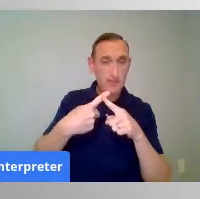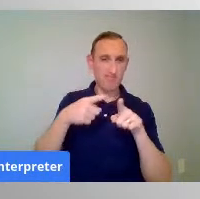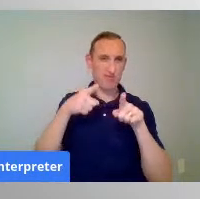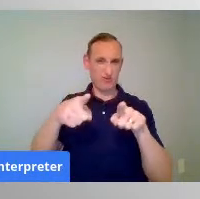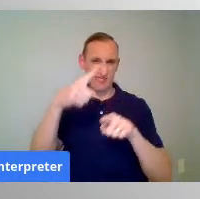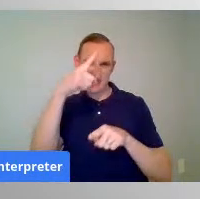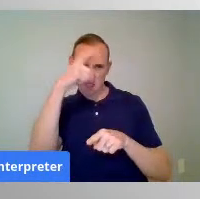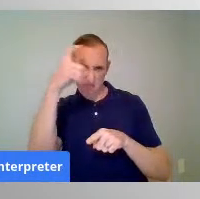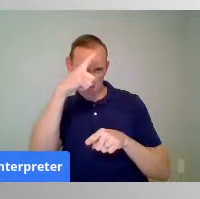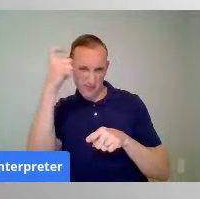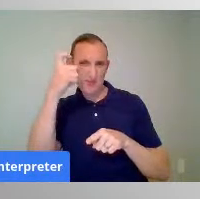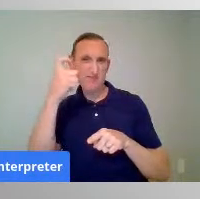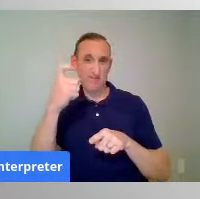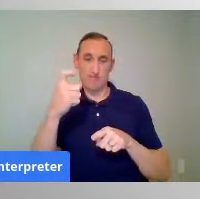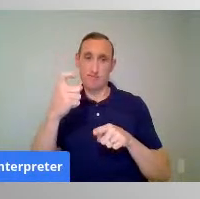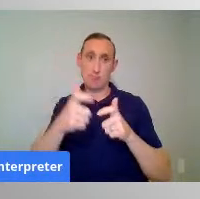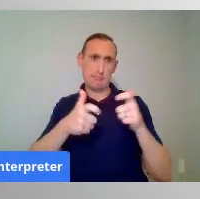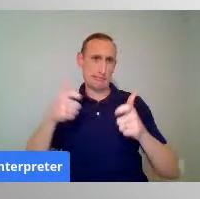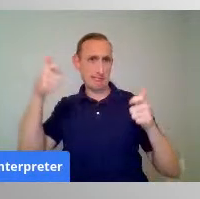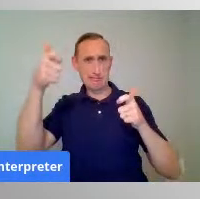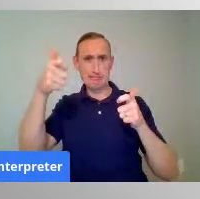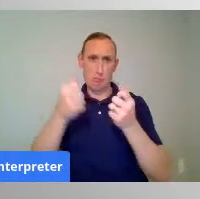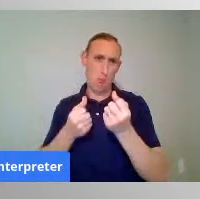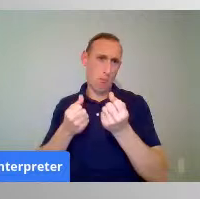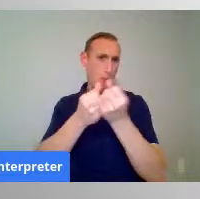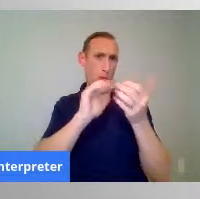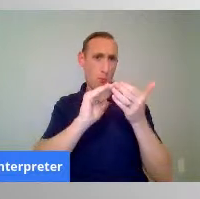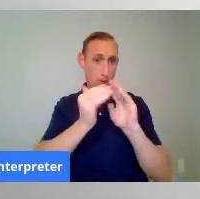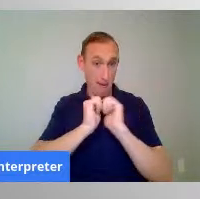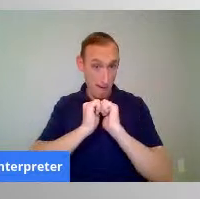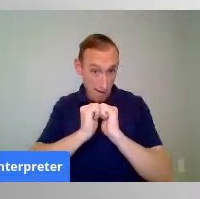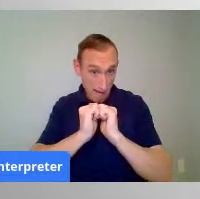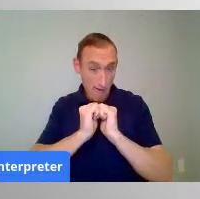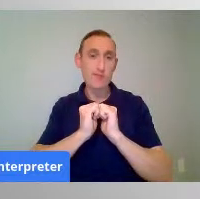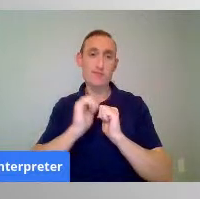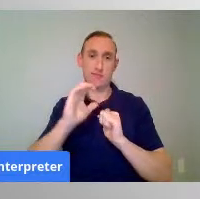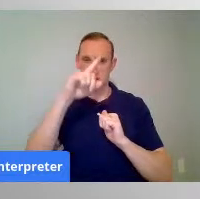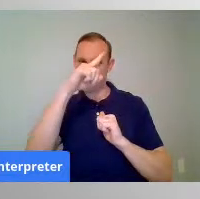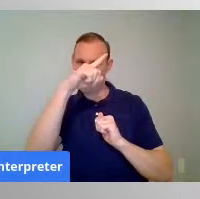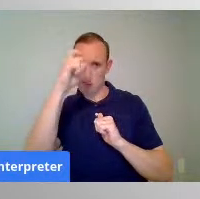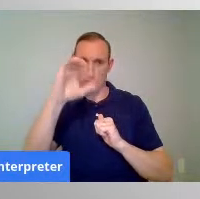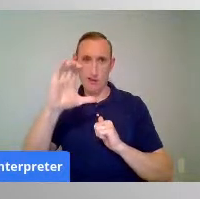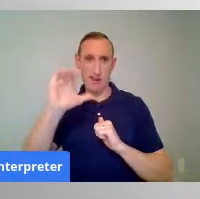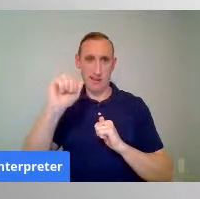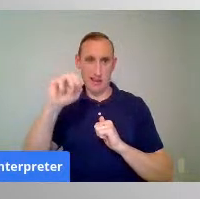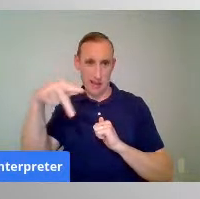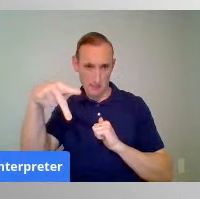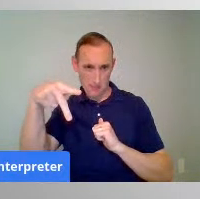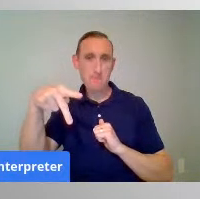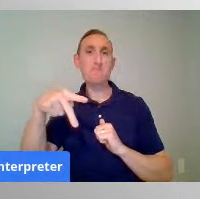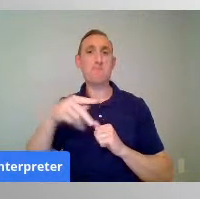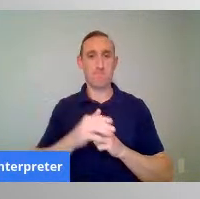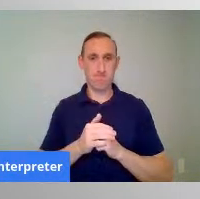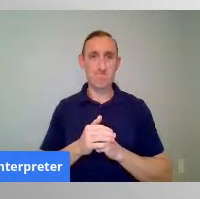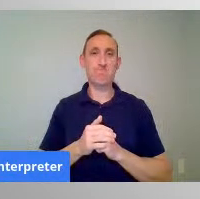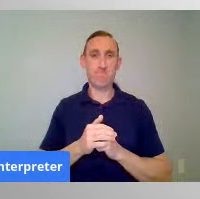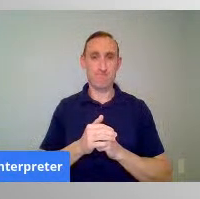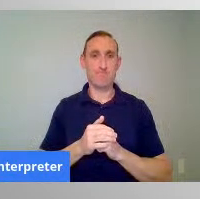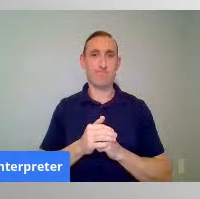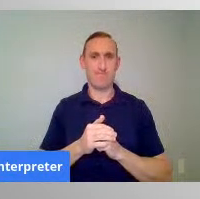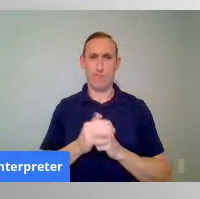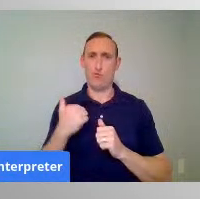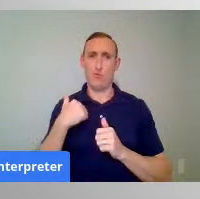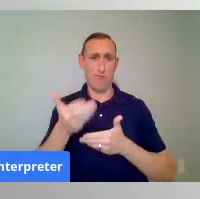we provide this to the community will be in the form of summer camps. You can see the variety of ways that we provide them